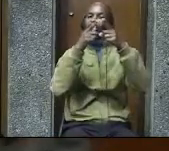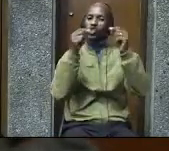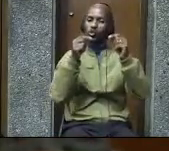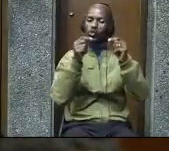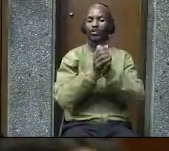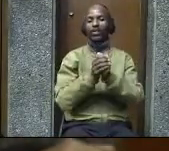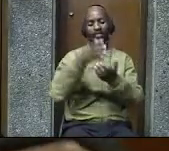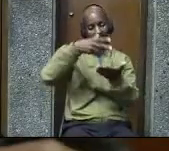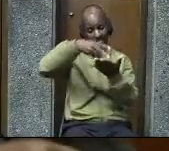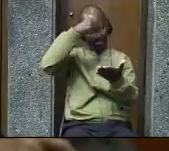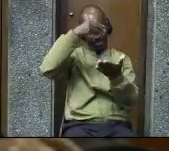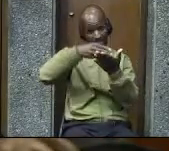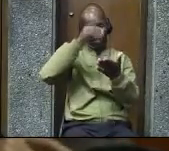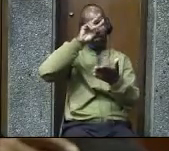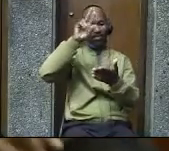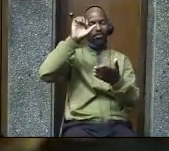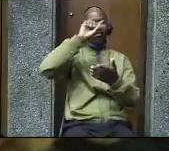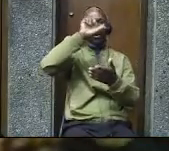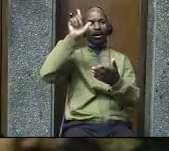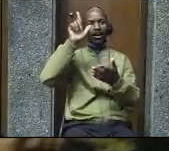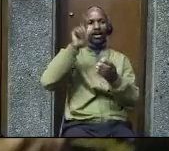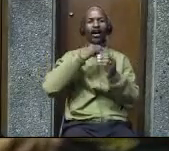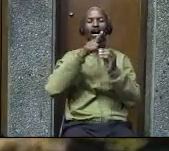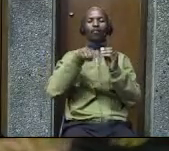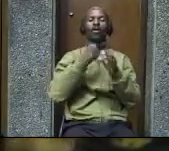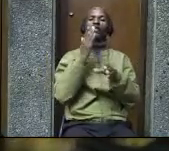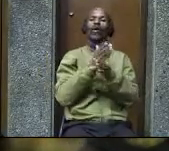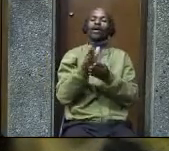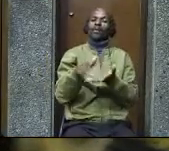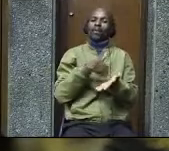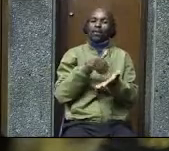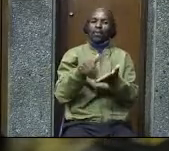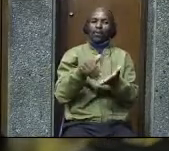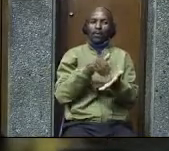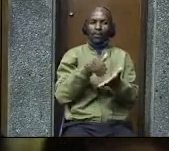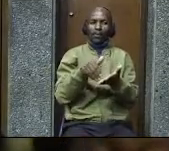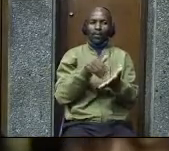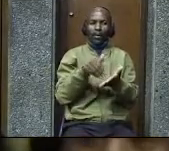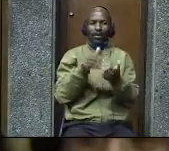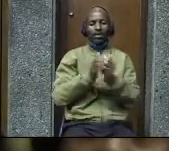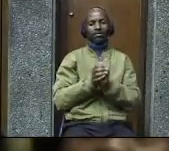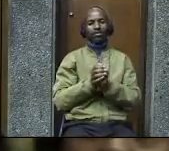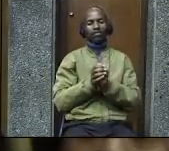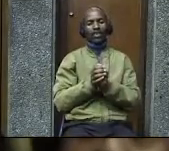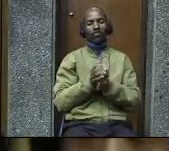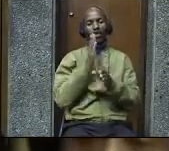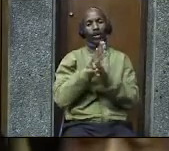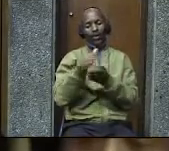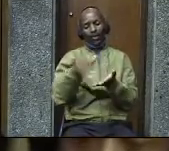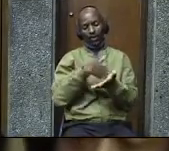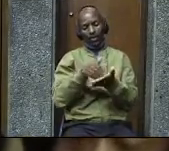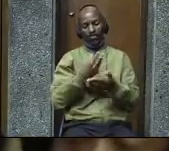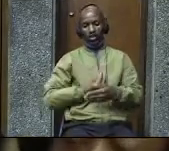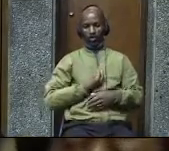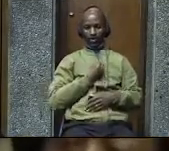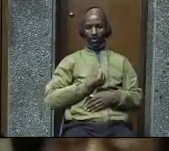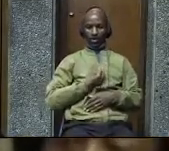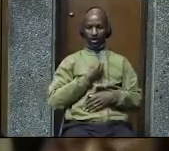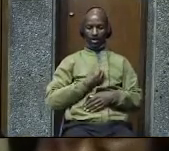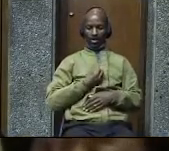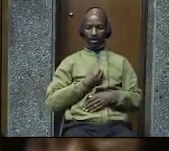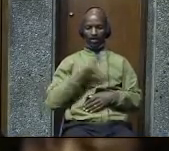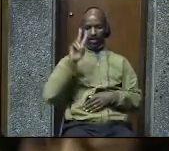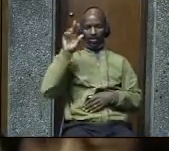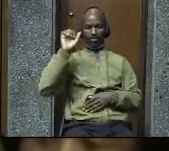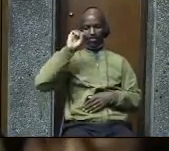feasibility study in the Vaal about unemployment for unemployment of the youth in the